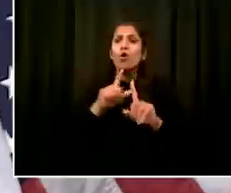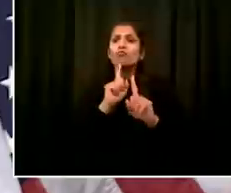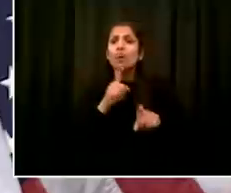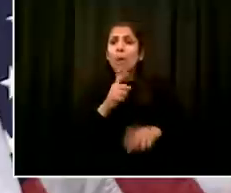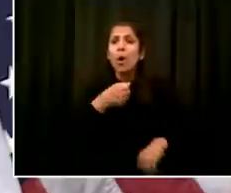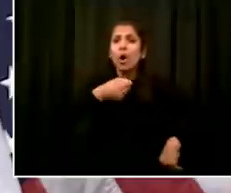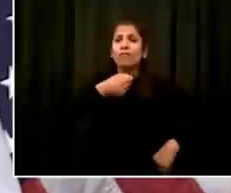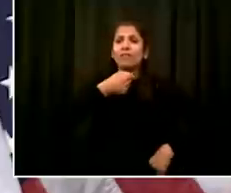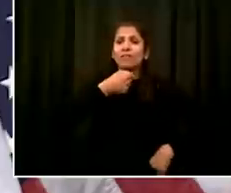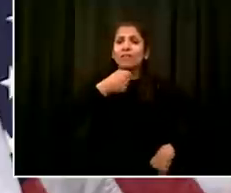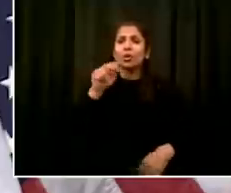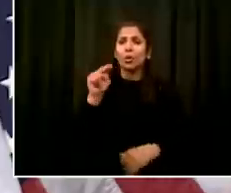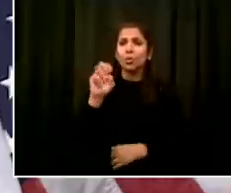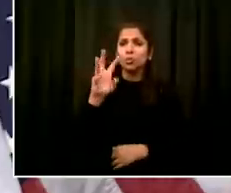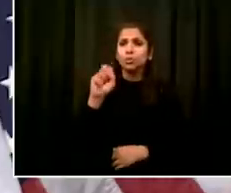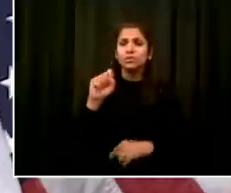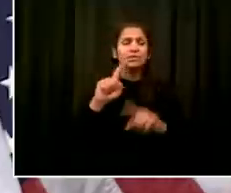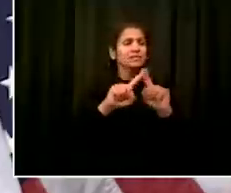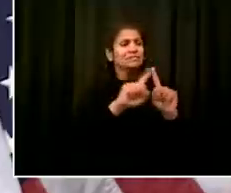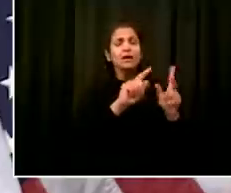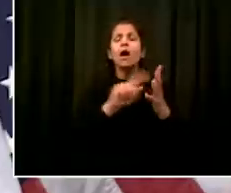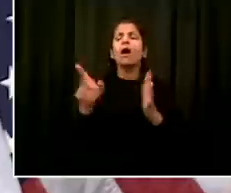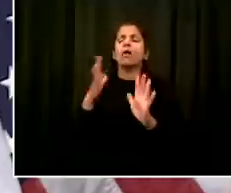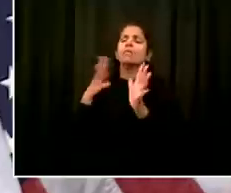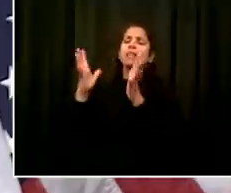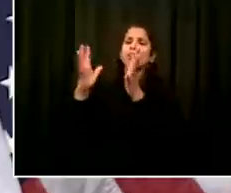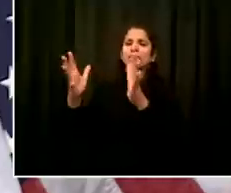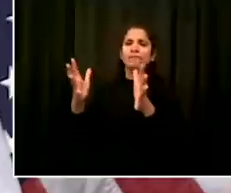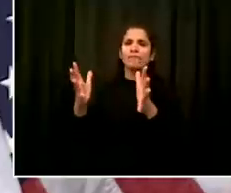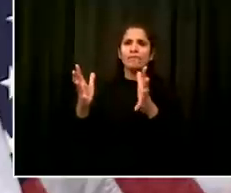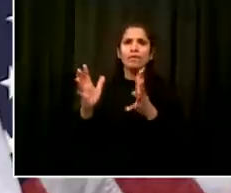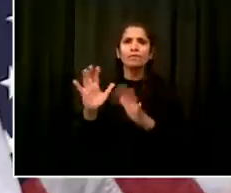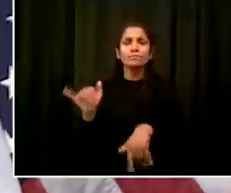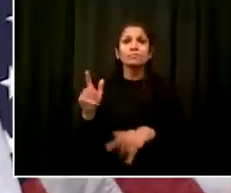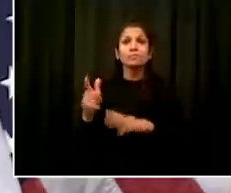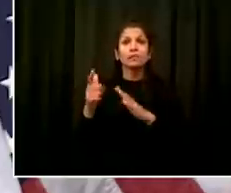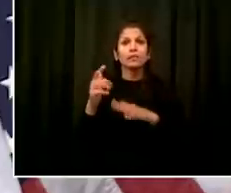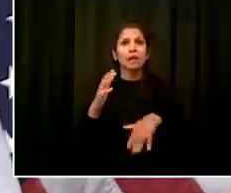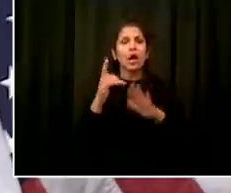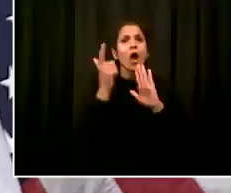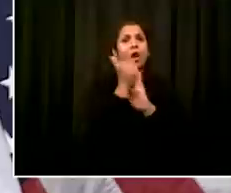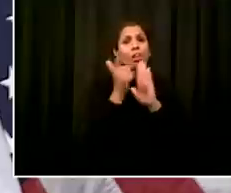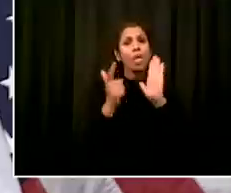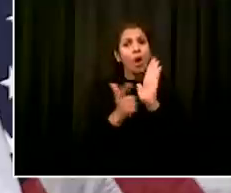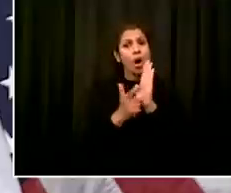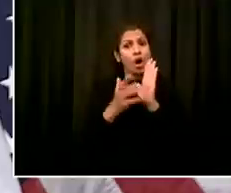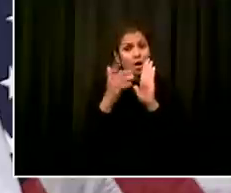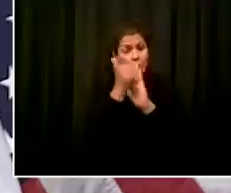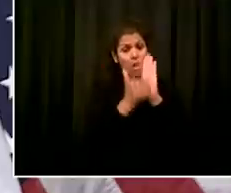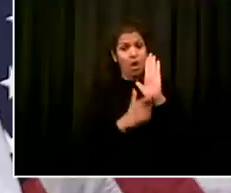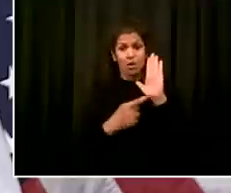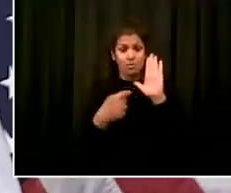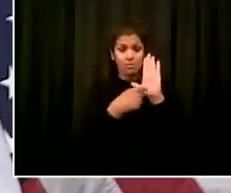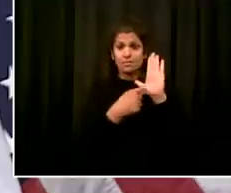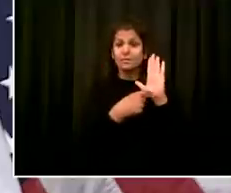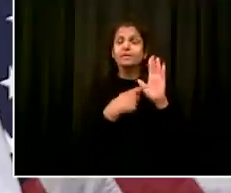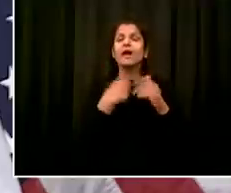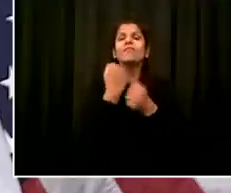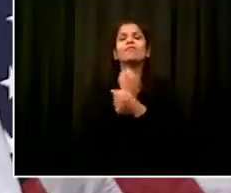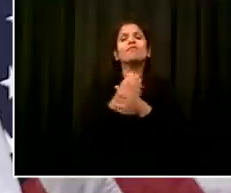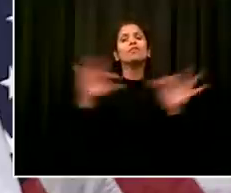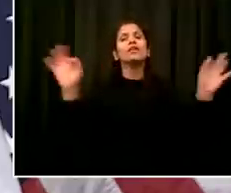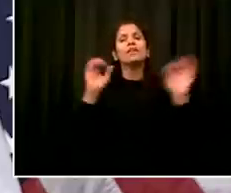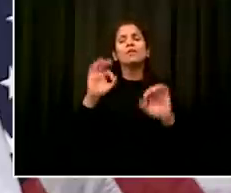honored. It should never be anything that compromises that. So anytime a journalist is in any